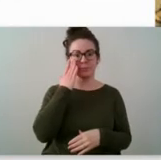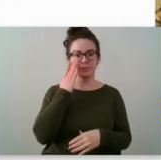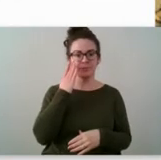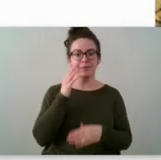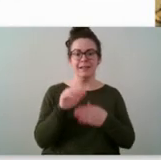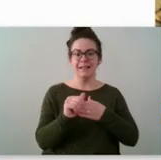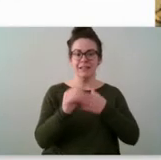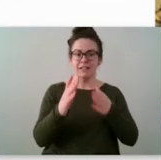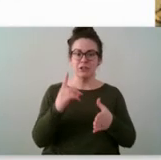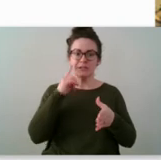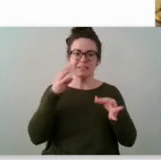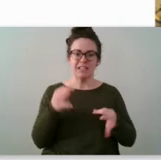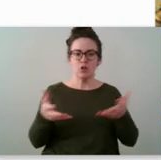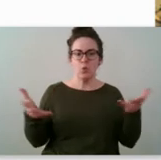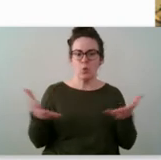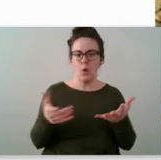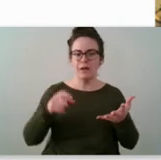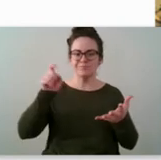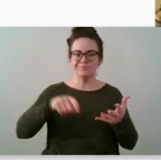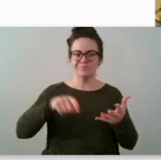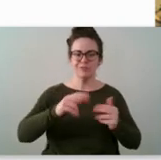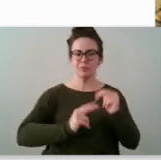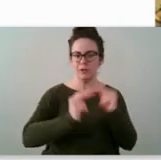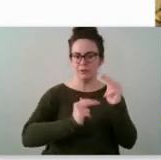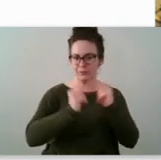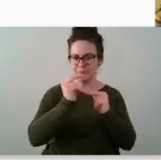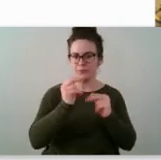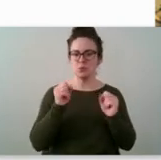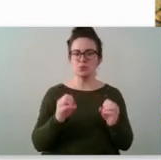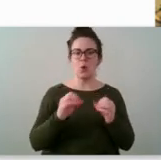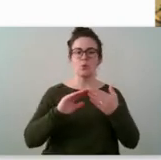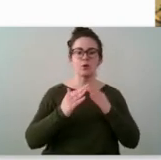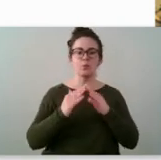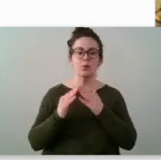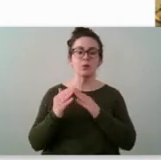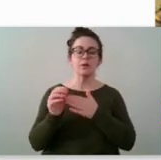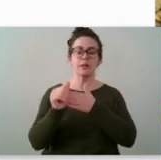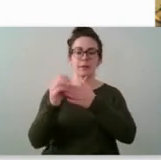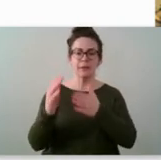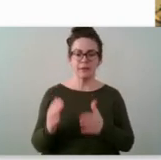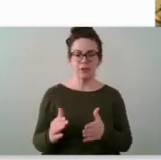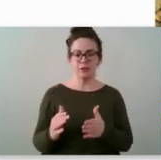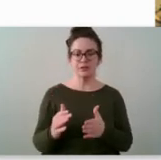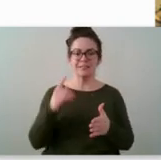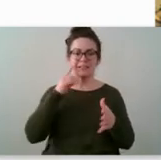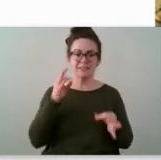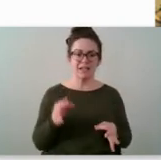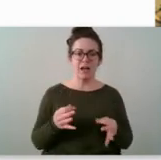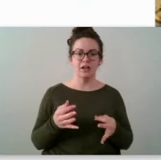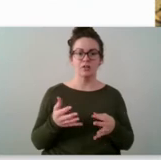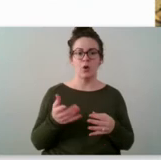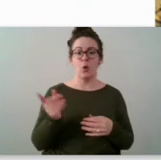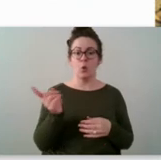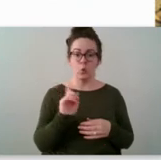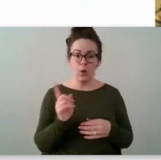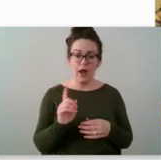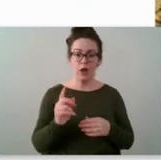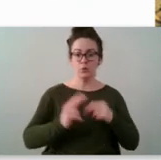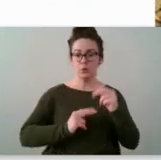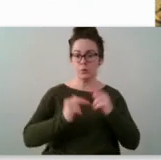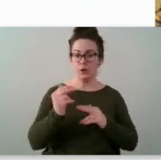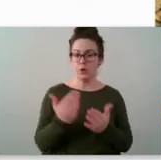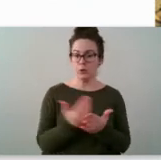Leaders also decide what to build. So community leaders decide where to build new buildings and parks. Leaders think about what